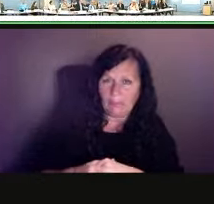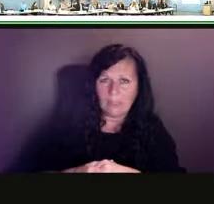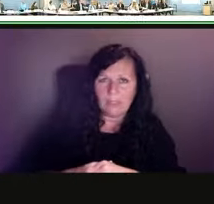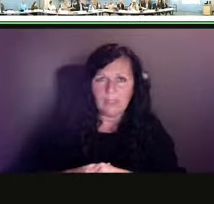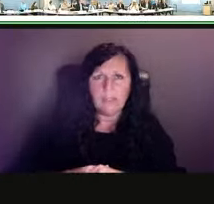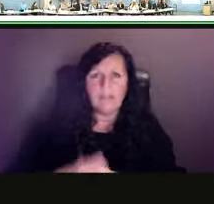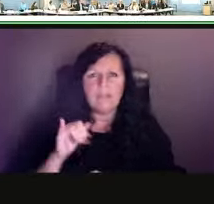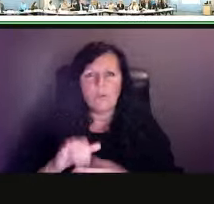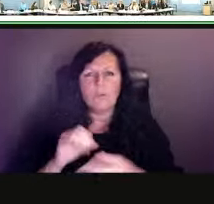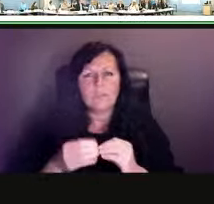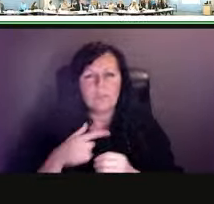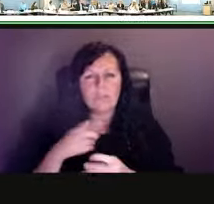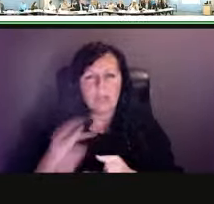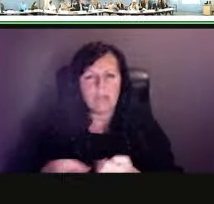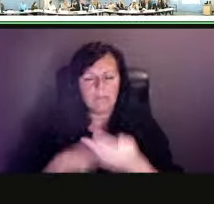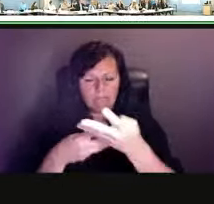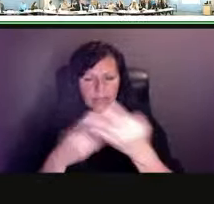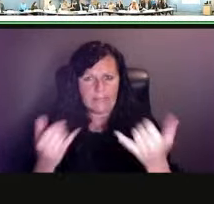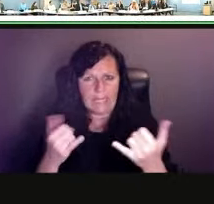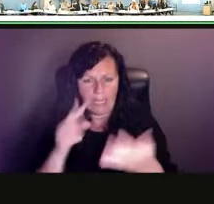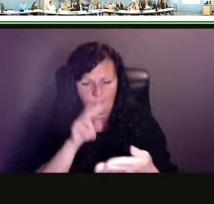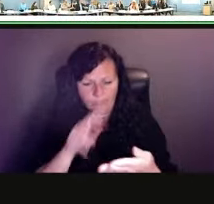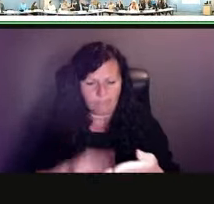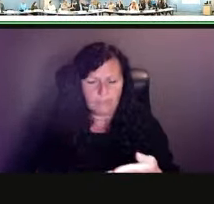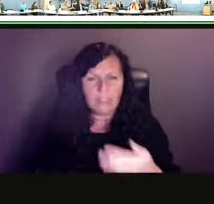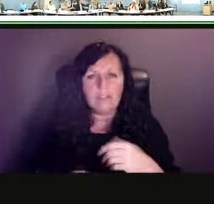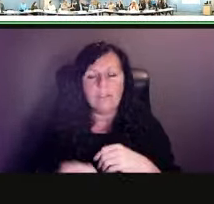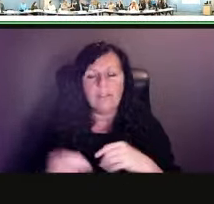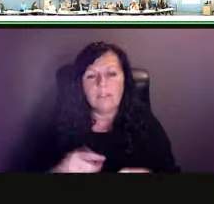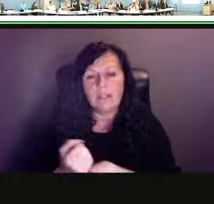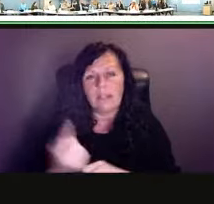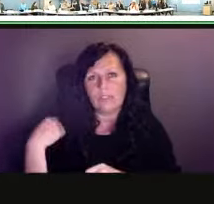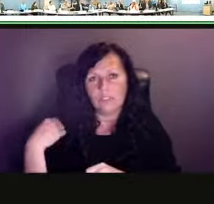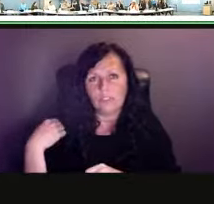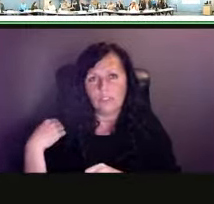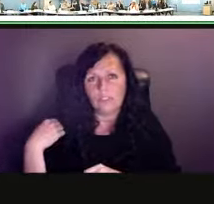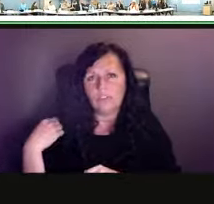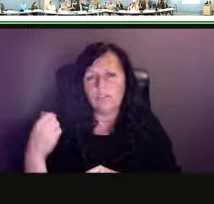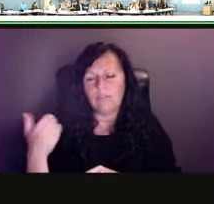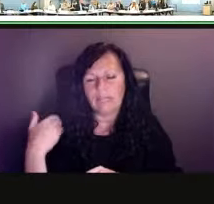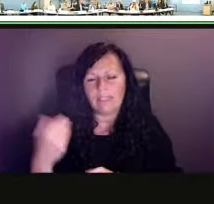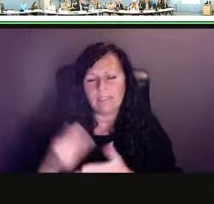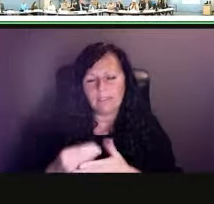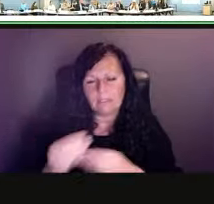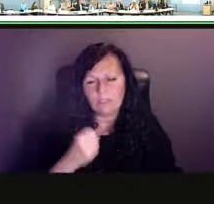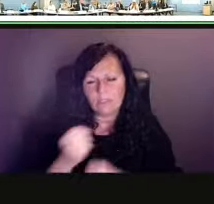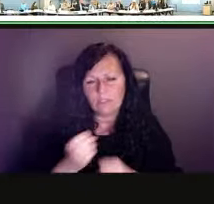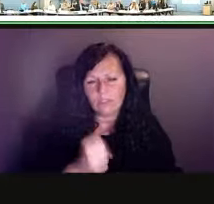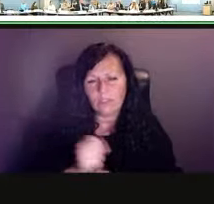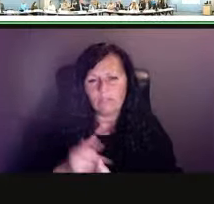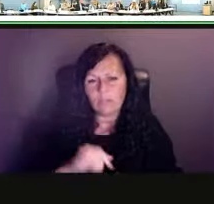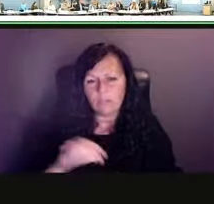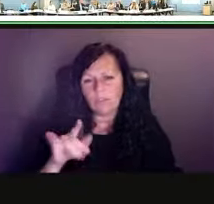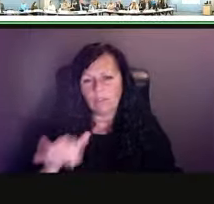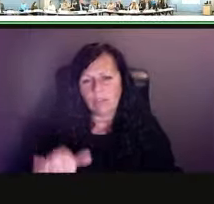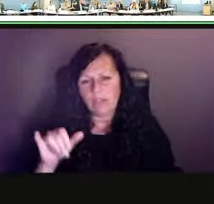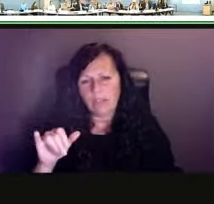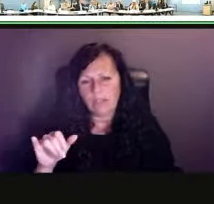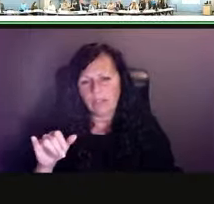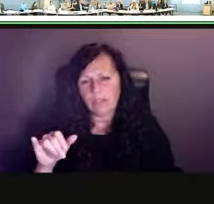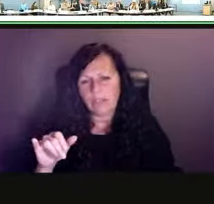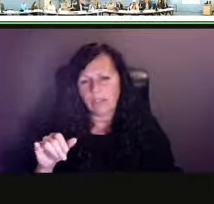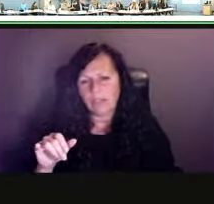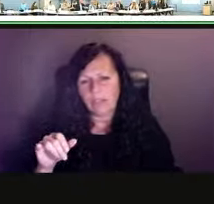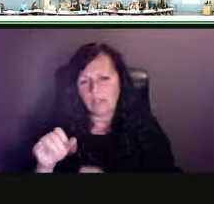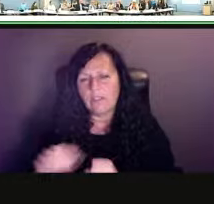today. So last year, last fiscal year, from July 2022 to June of